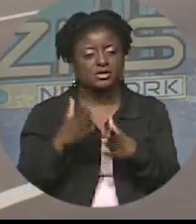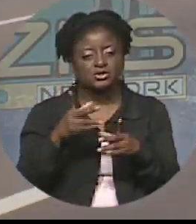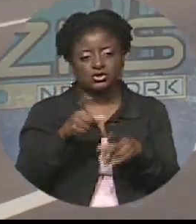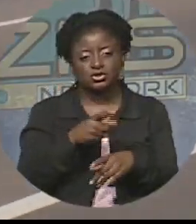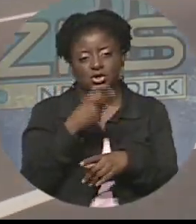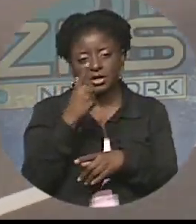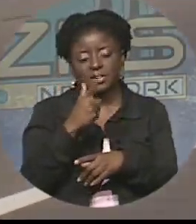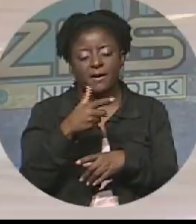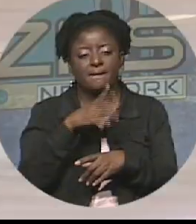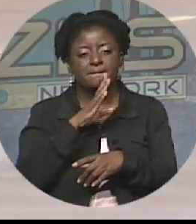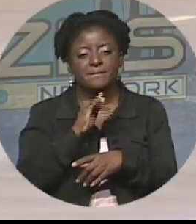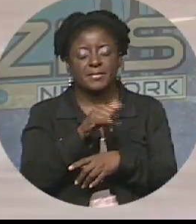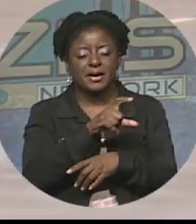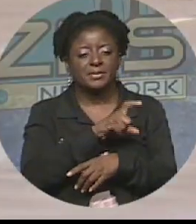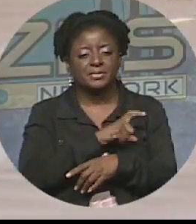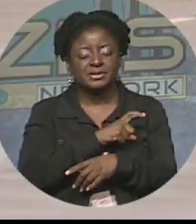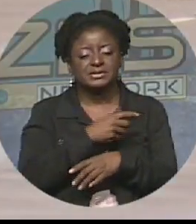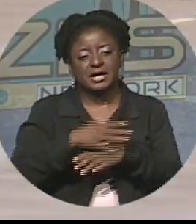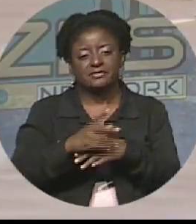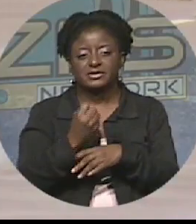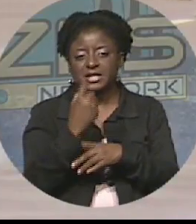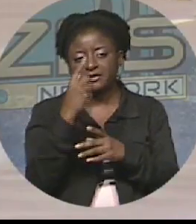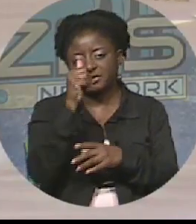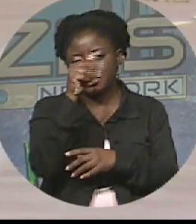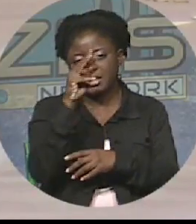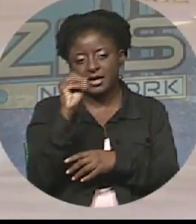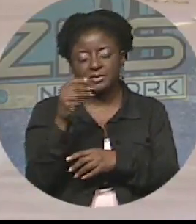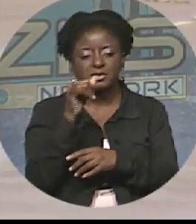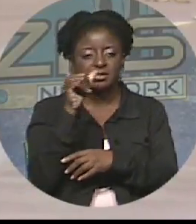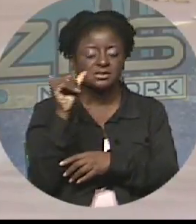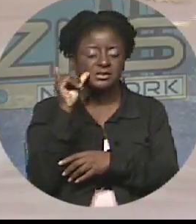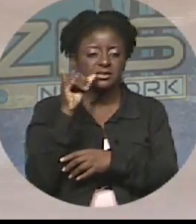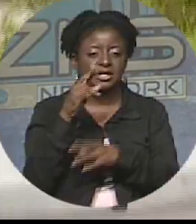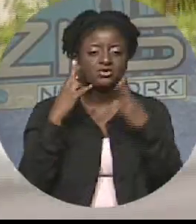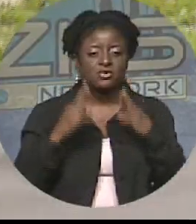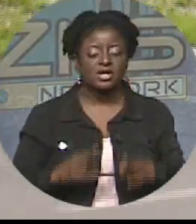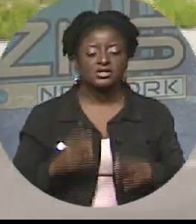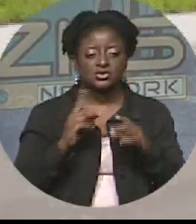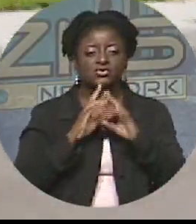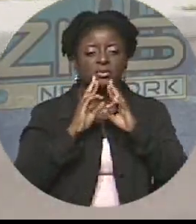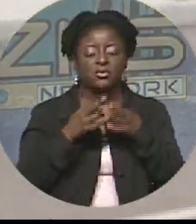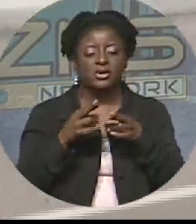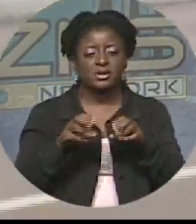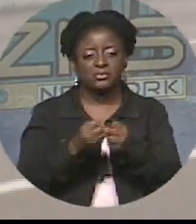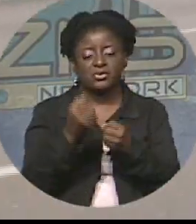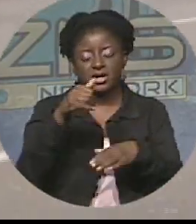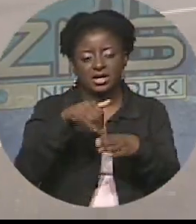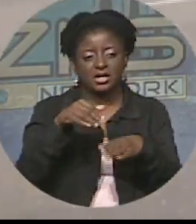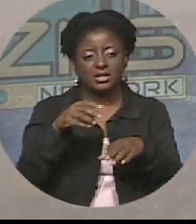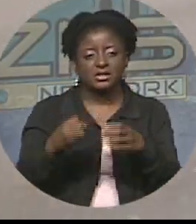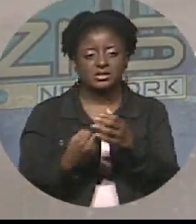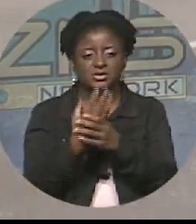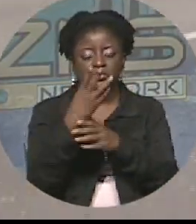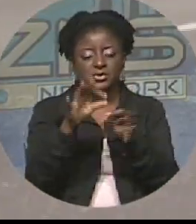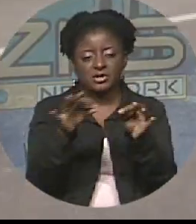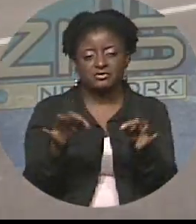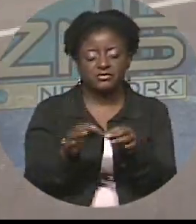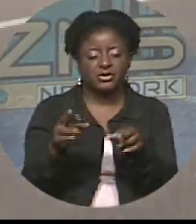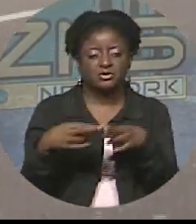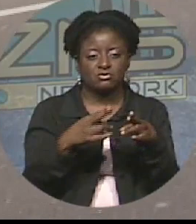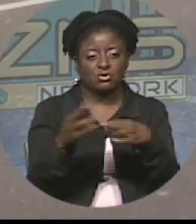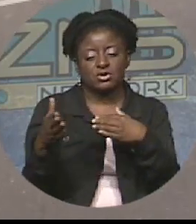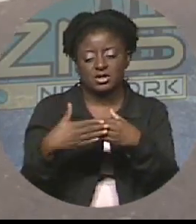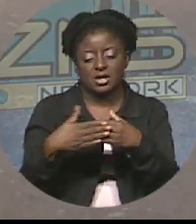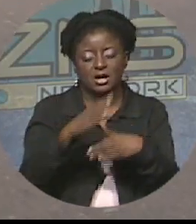The incident unfolded shortly after 11 a.m. yesterday after residents reported a break-in on Springfield Road near Commonwealth Bank's